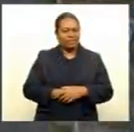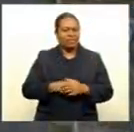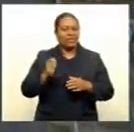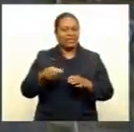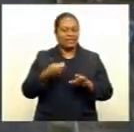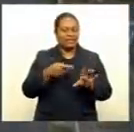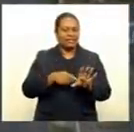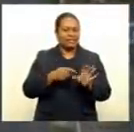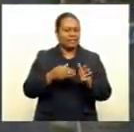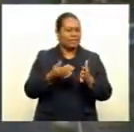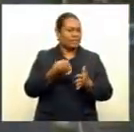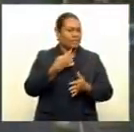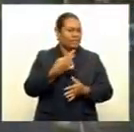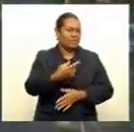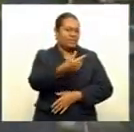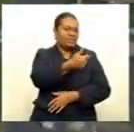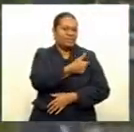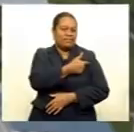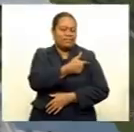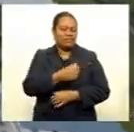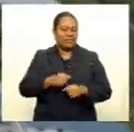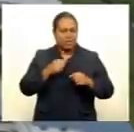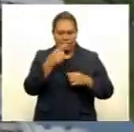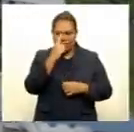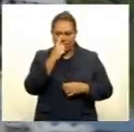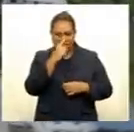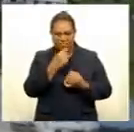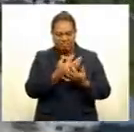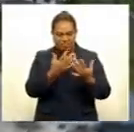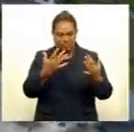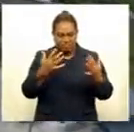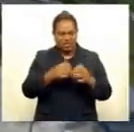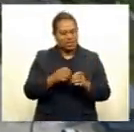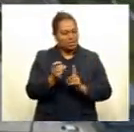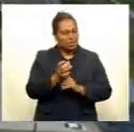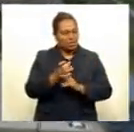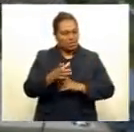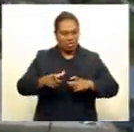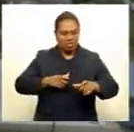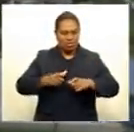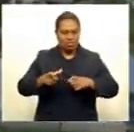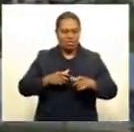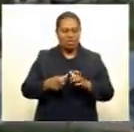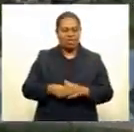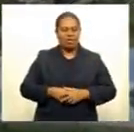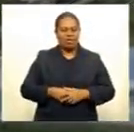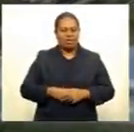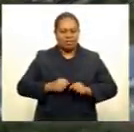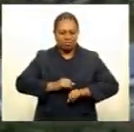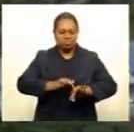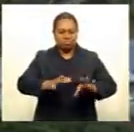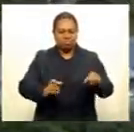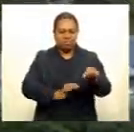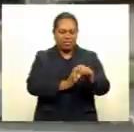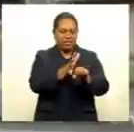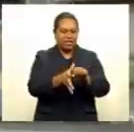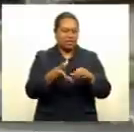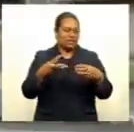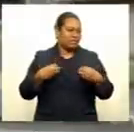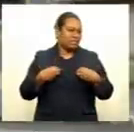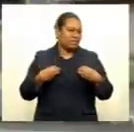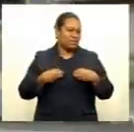The governor reiterated vaccinating the population will be essential to control the spread of the virus, support the reopening of businesses